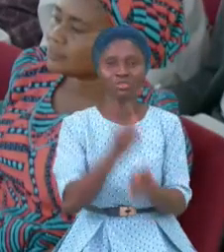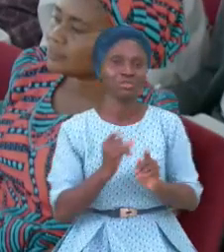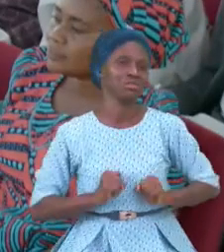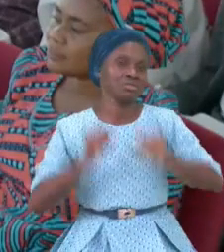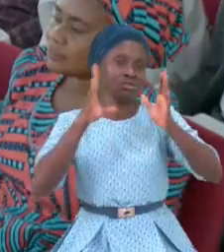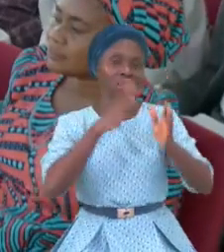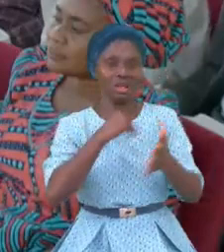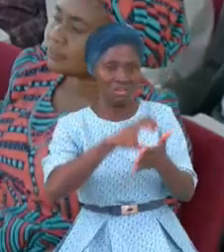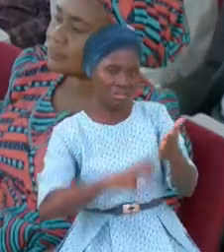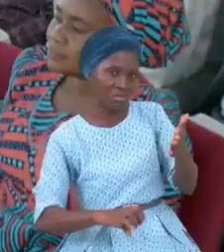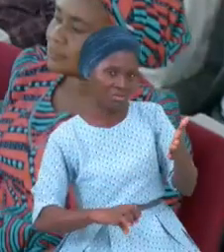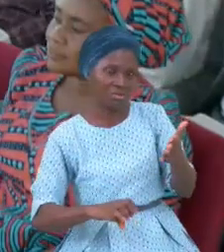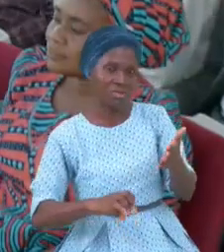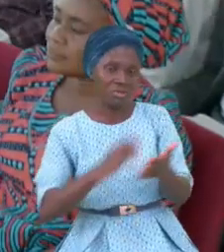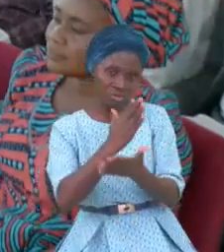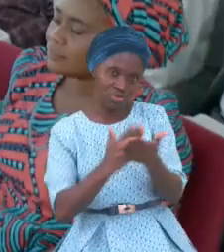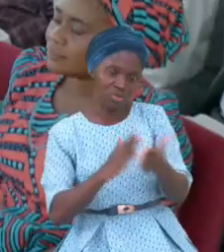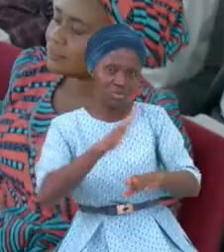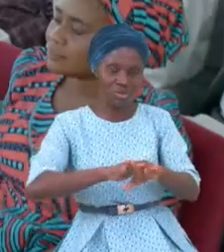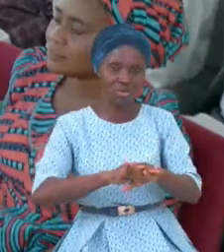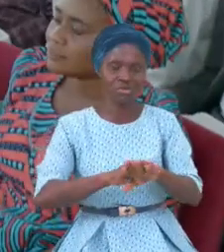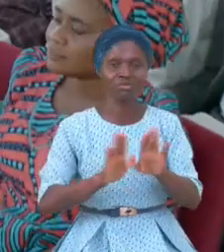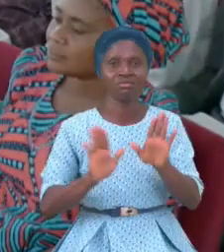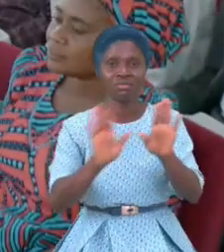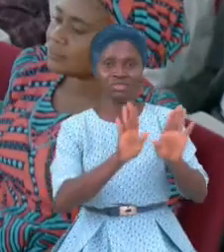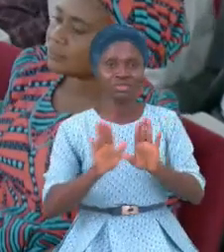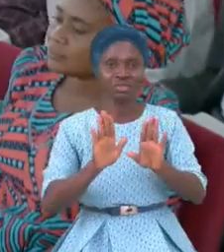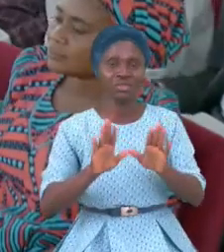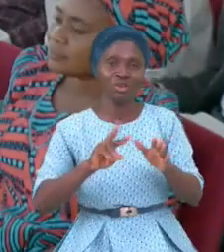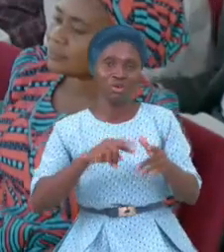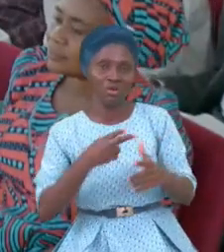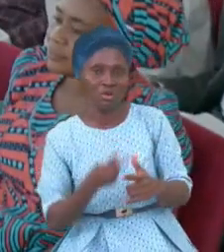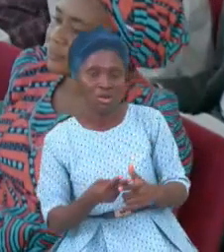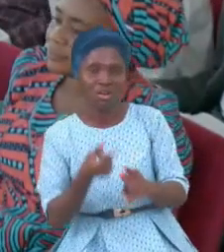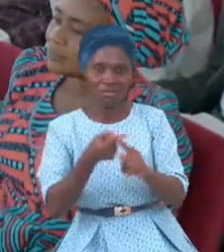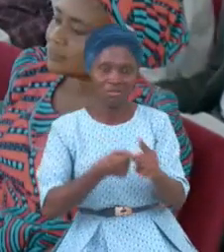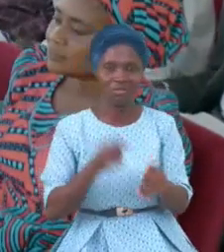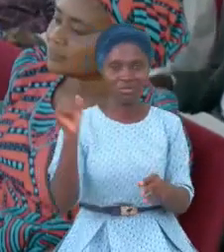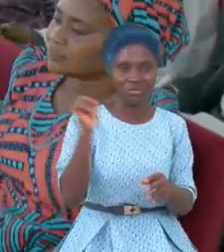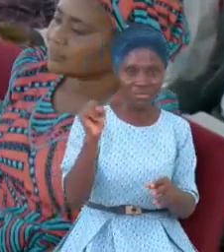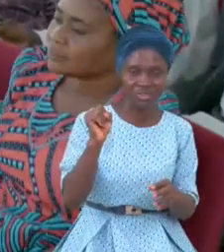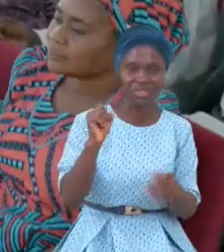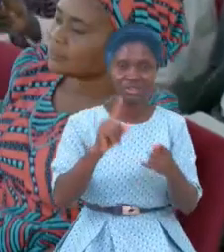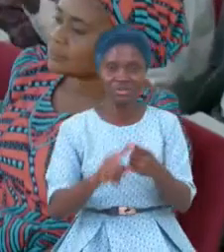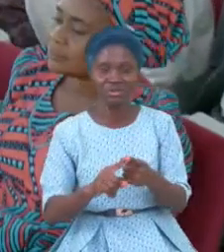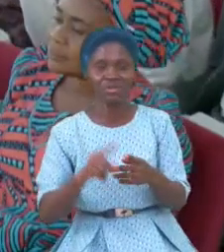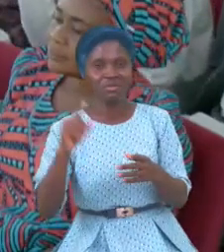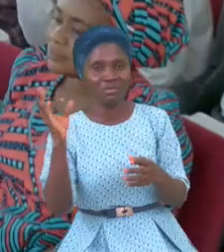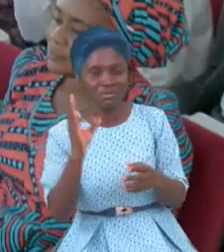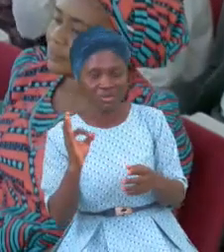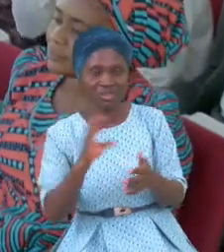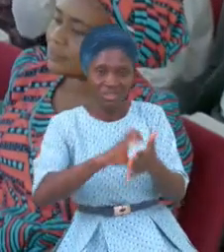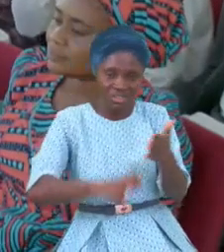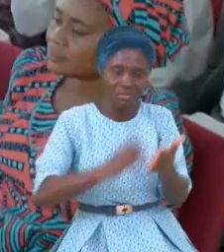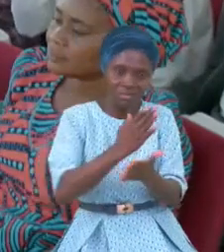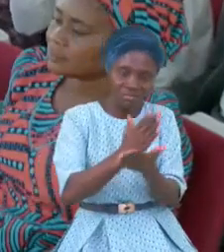on Sunday, and then Monday through Saturday, he takes that off. Or maybe during, you know, the rainy